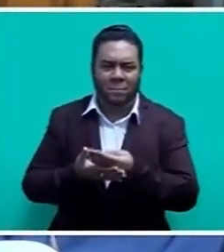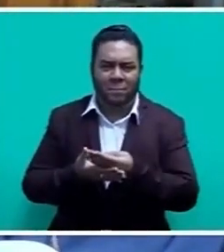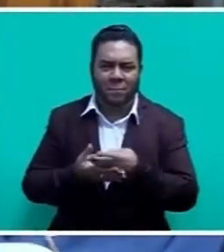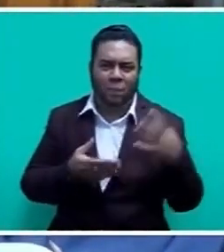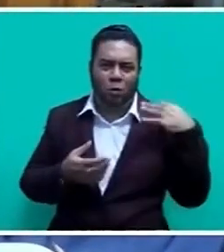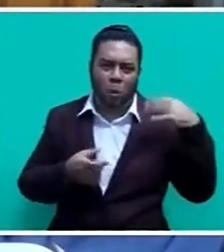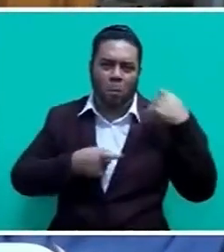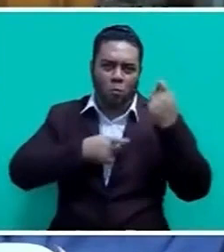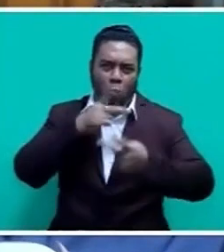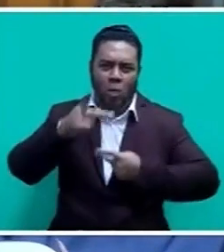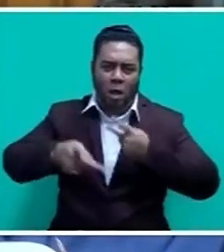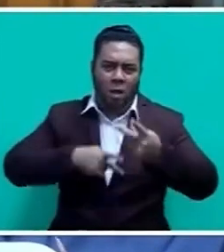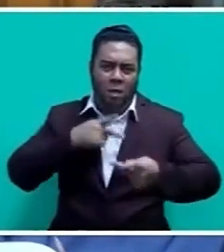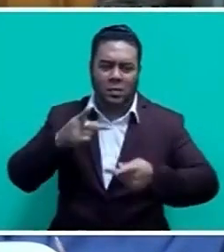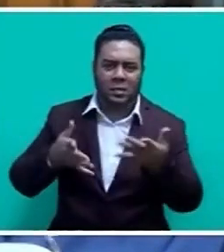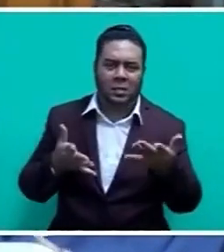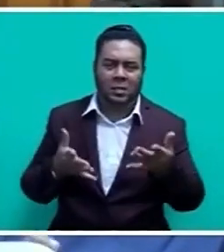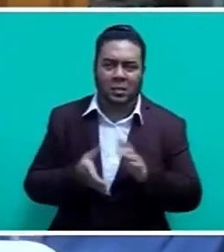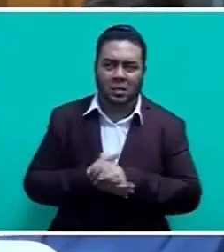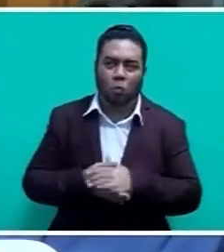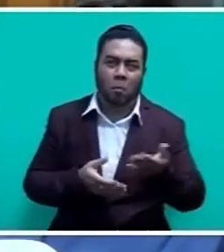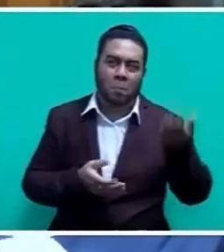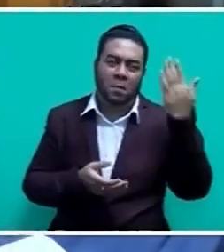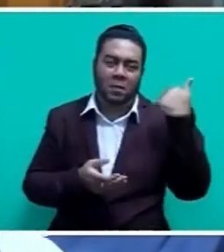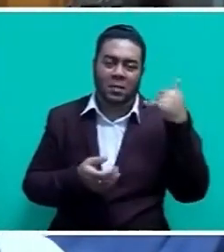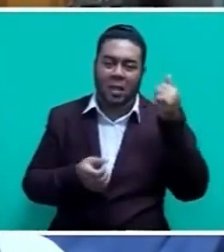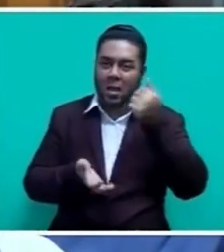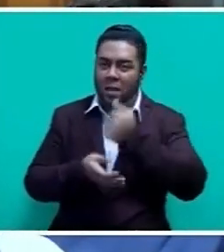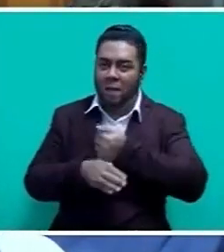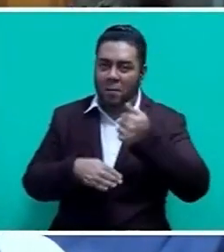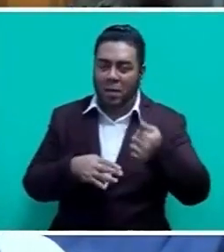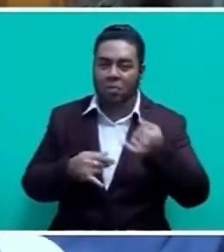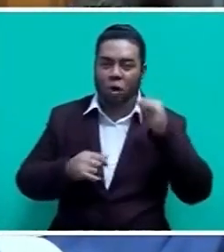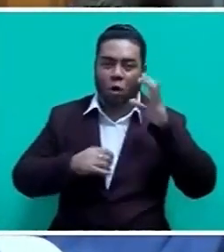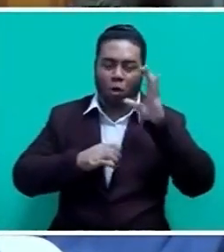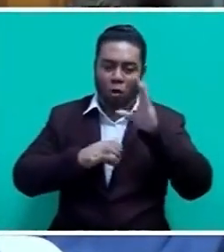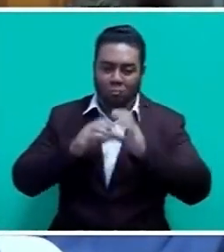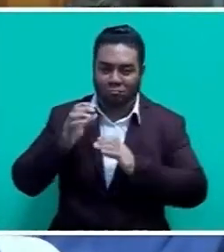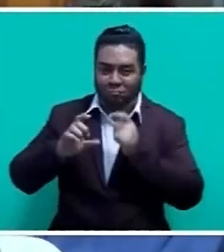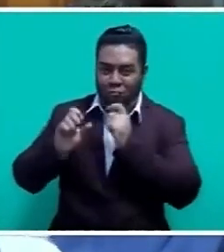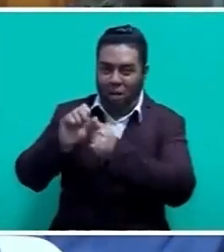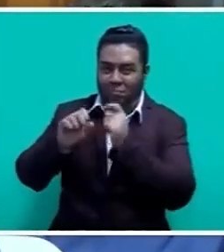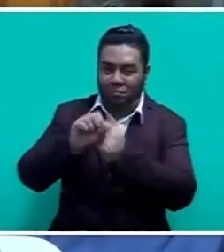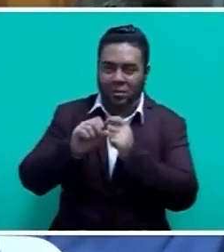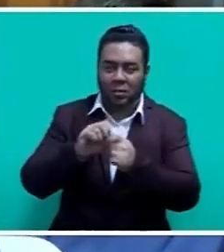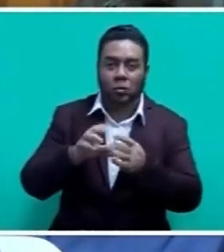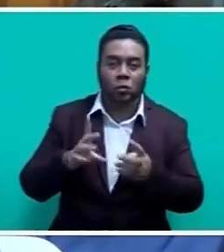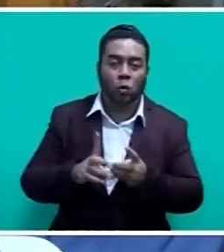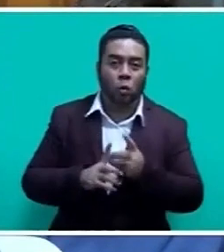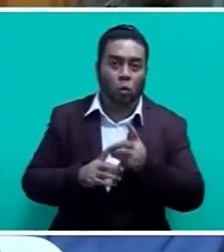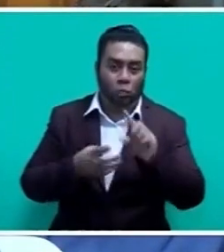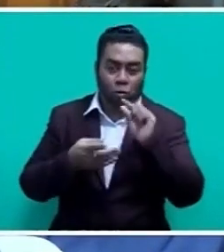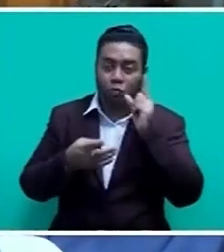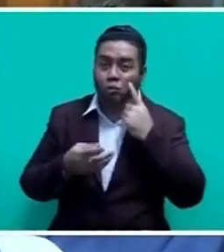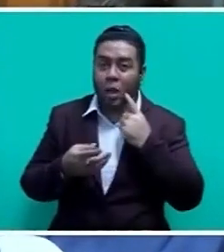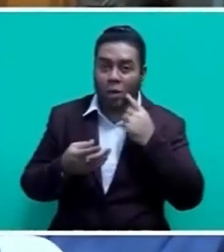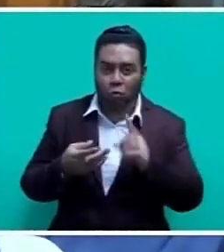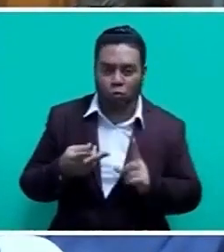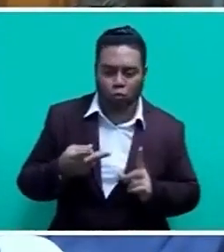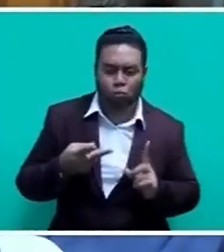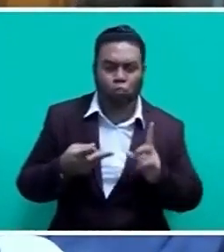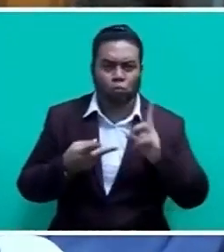which in the previous government, which was all done in the construction implementation unit. To compensate this inherited